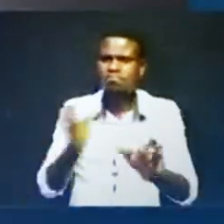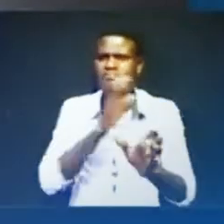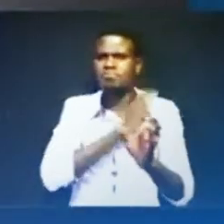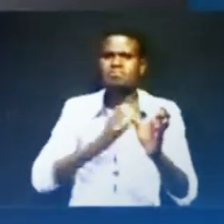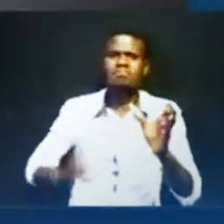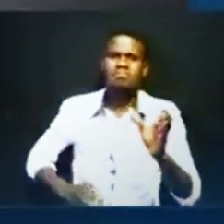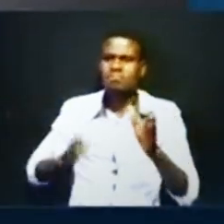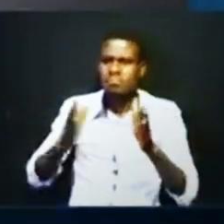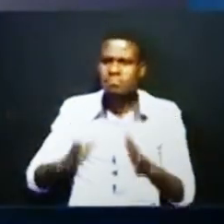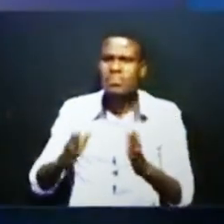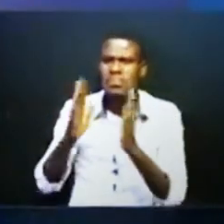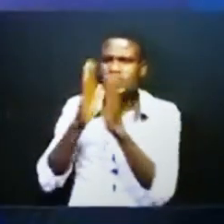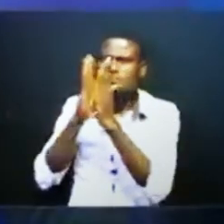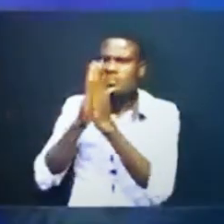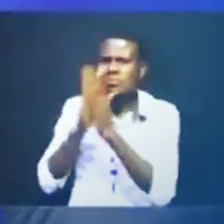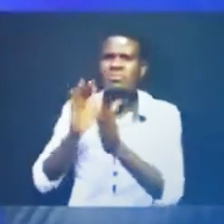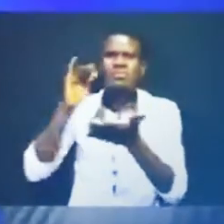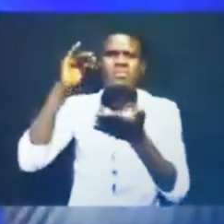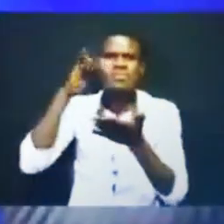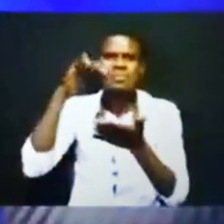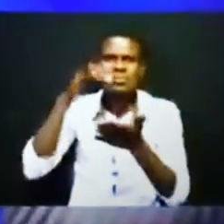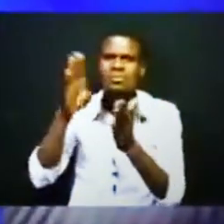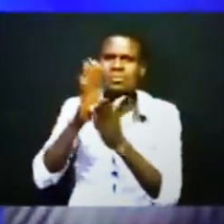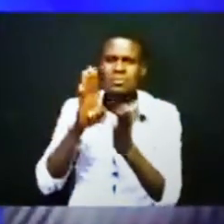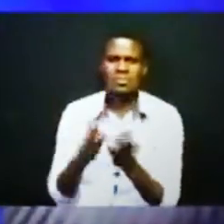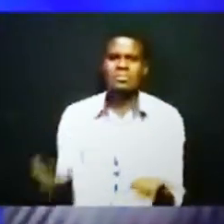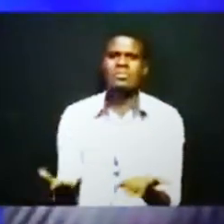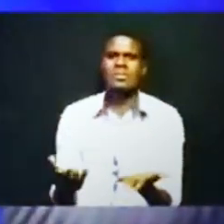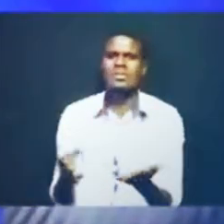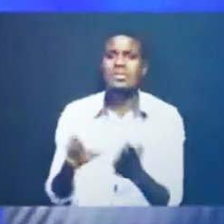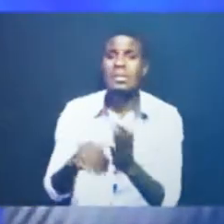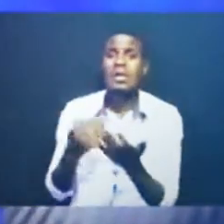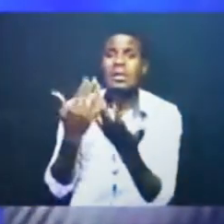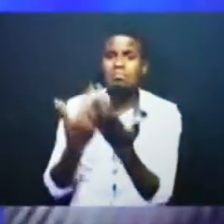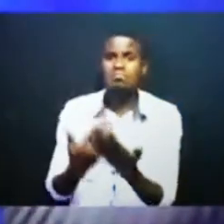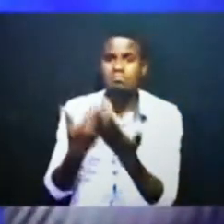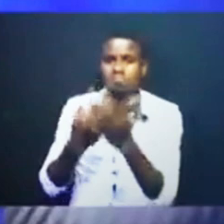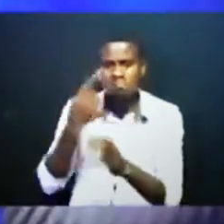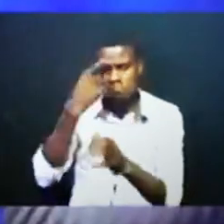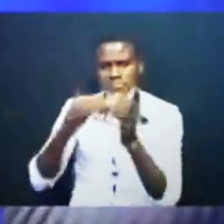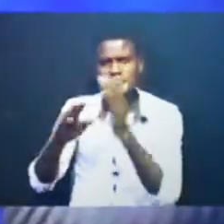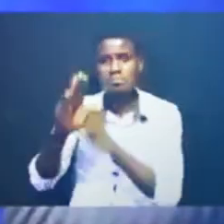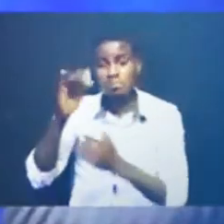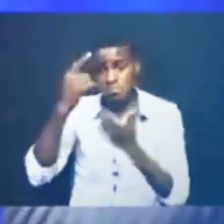God, because it is that grace that transforms life.